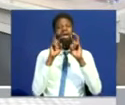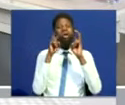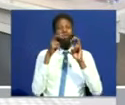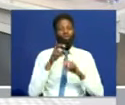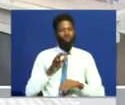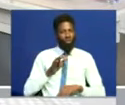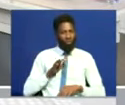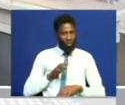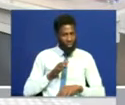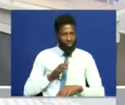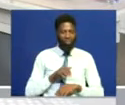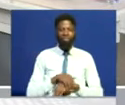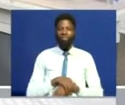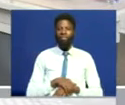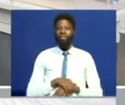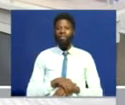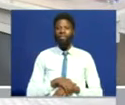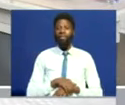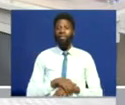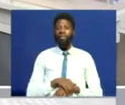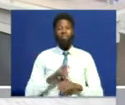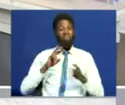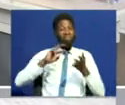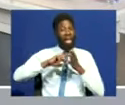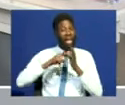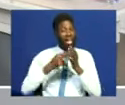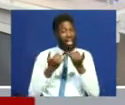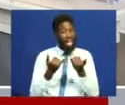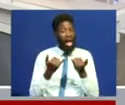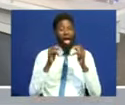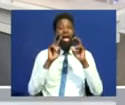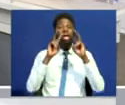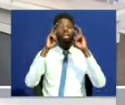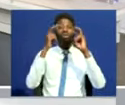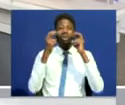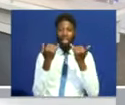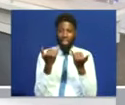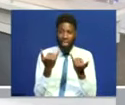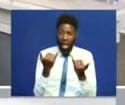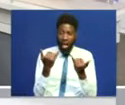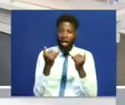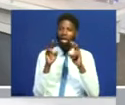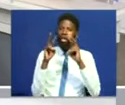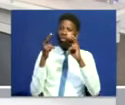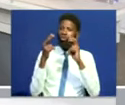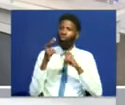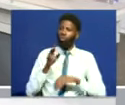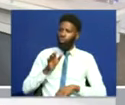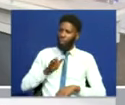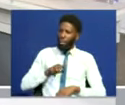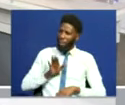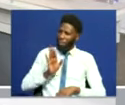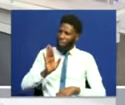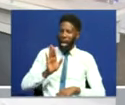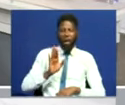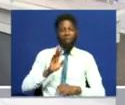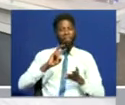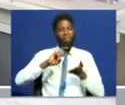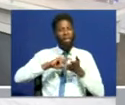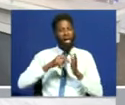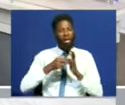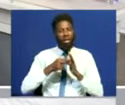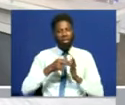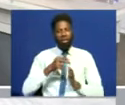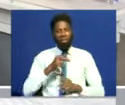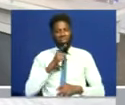now the issues on the table are issues of women. It doesn't mean that men are excluded. Mm-hmm. It means men should come and join